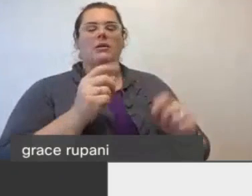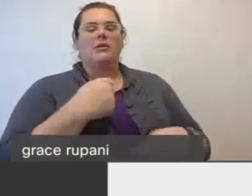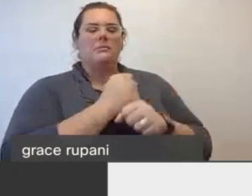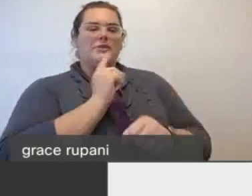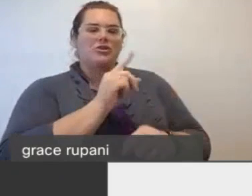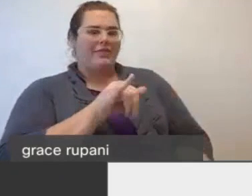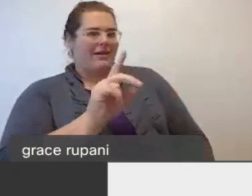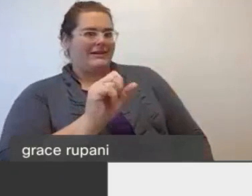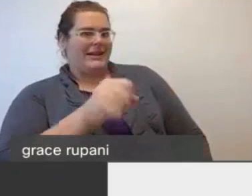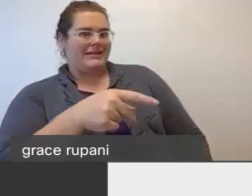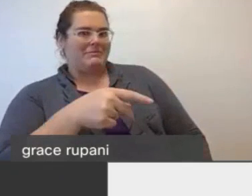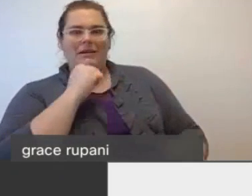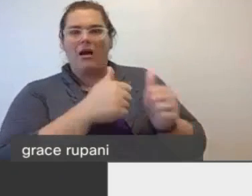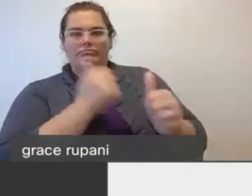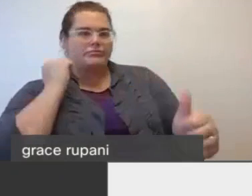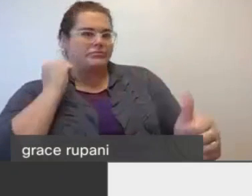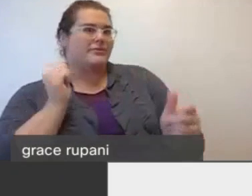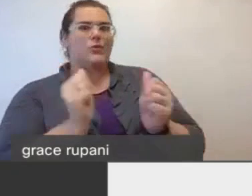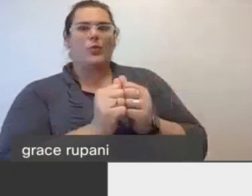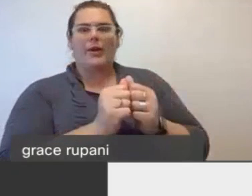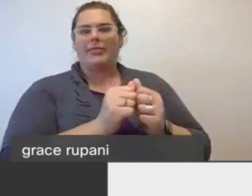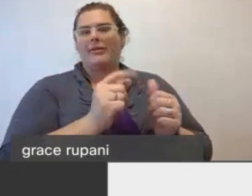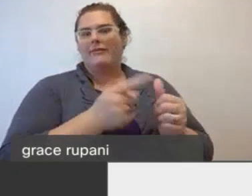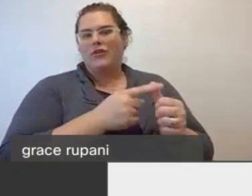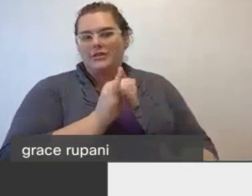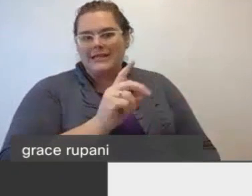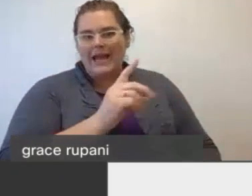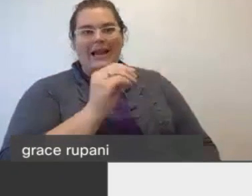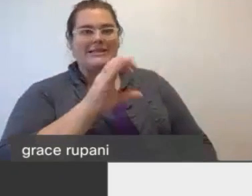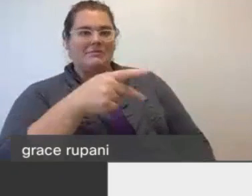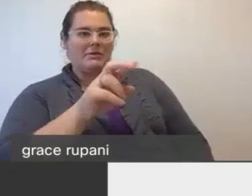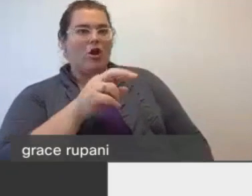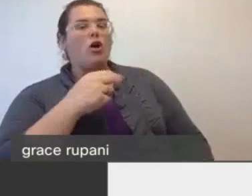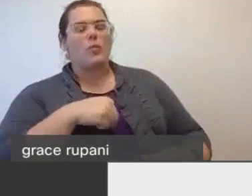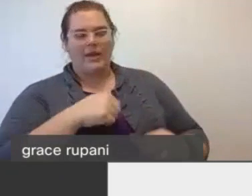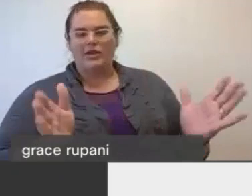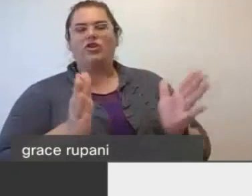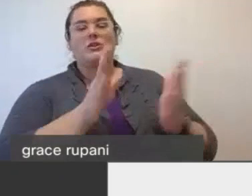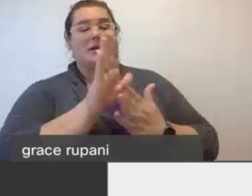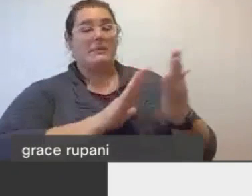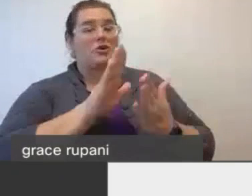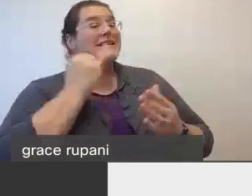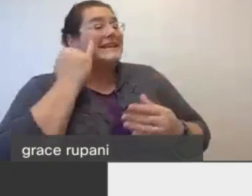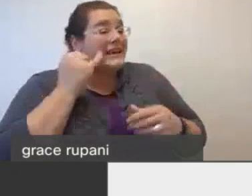the most accurate trainings. We do urge providers to do in-person if you can.